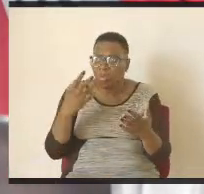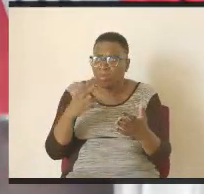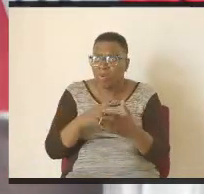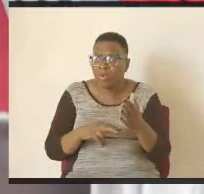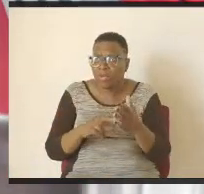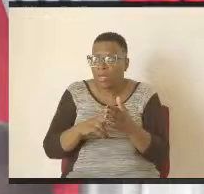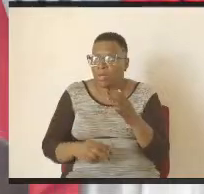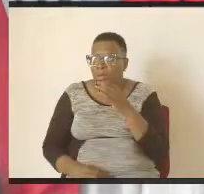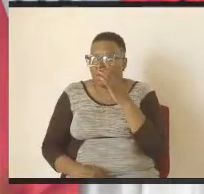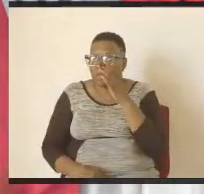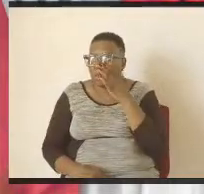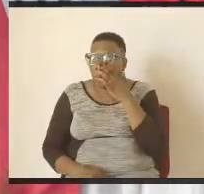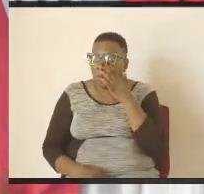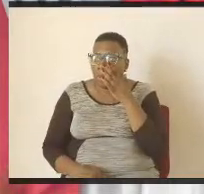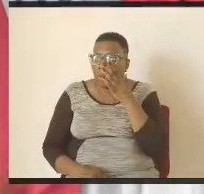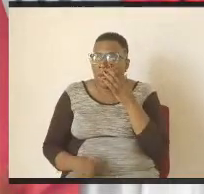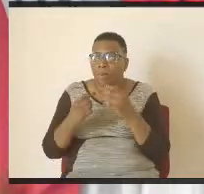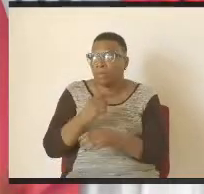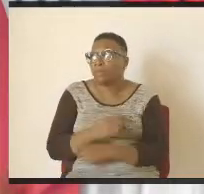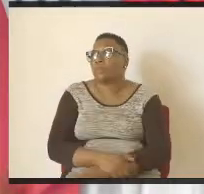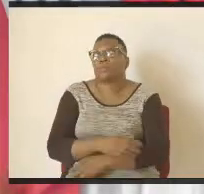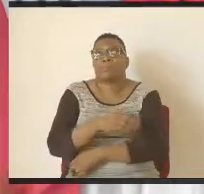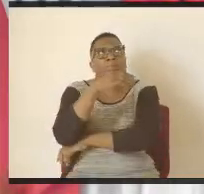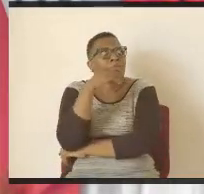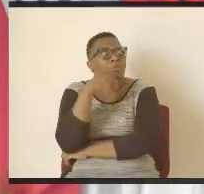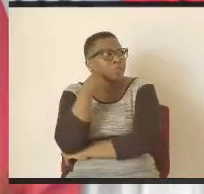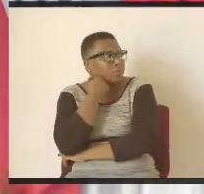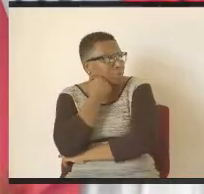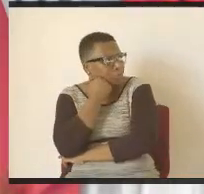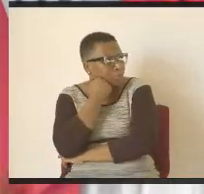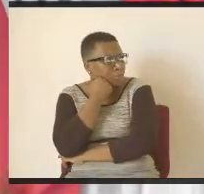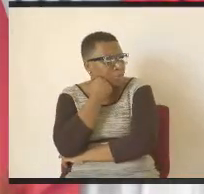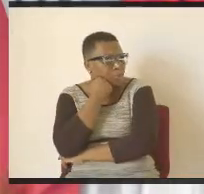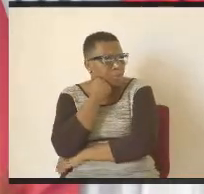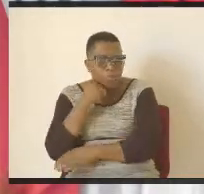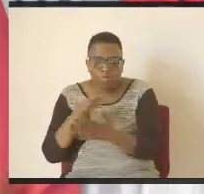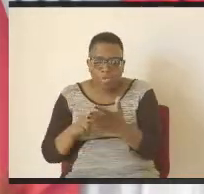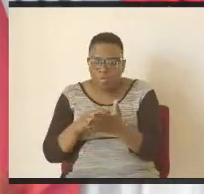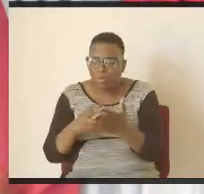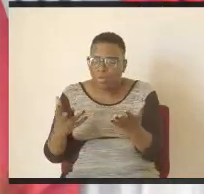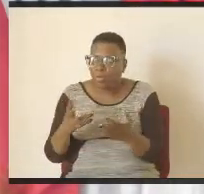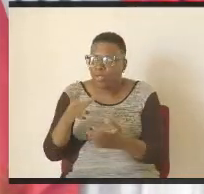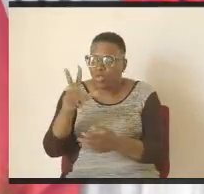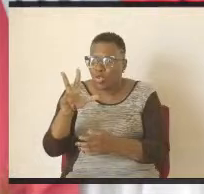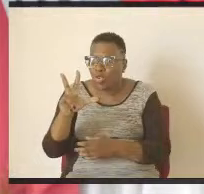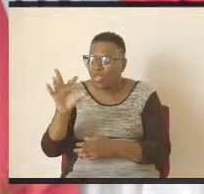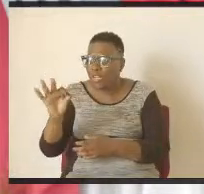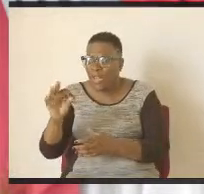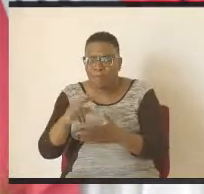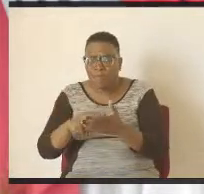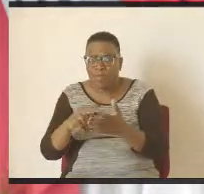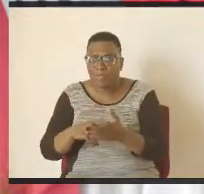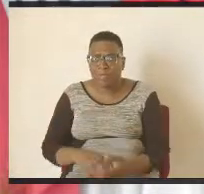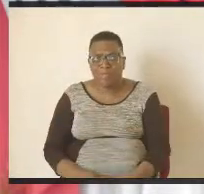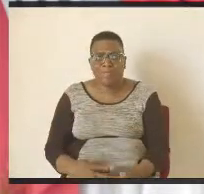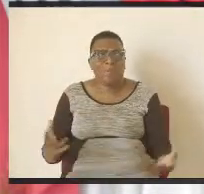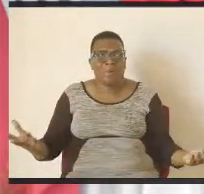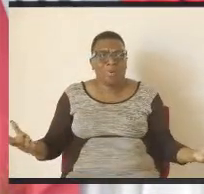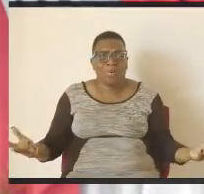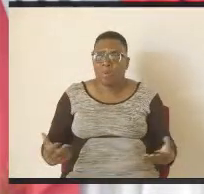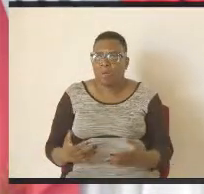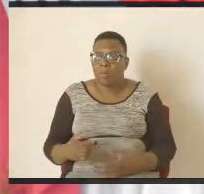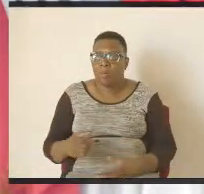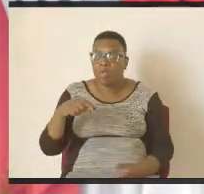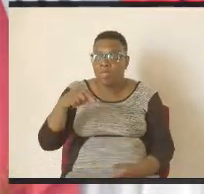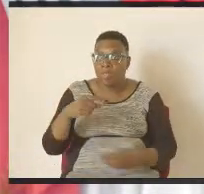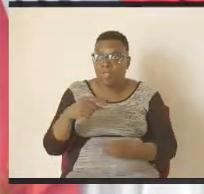Or we may even be rolling our eyes in our head. Just think about that. This is about the